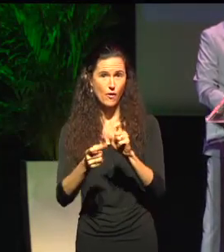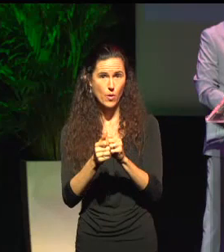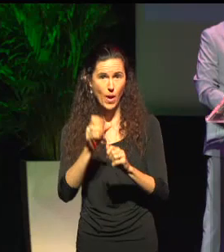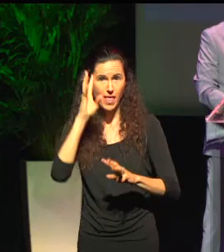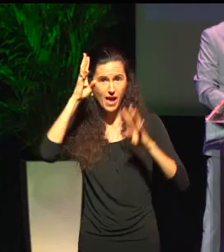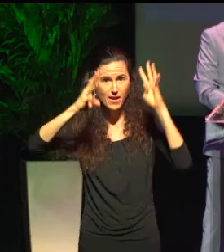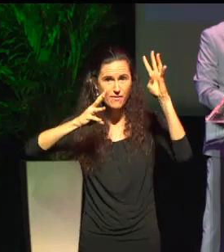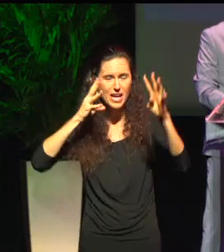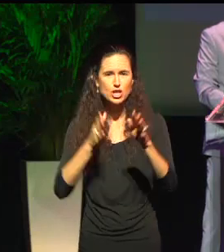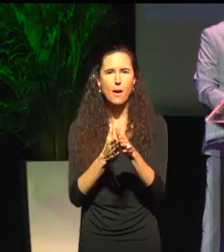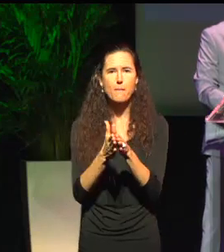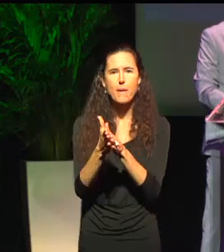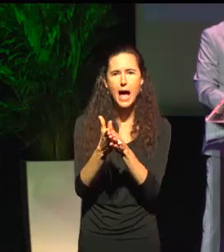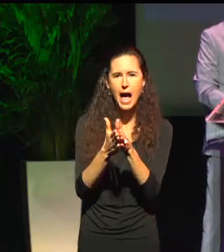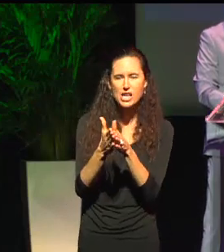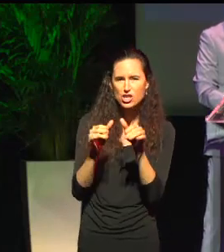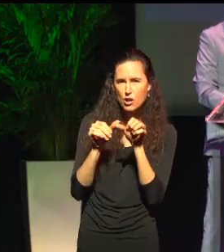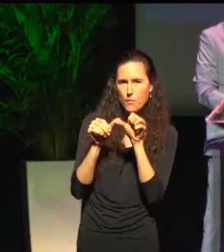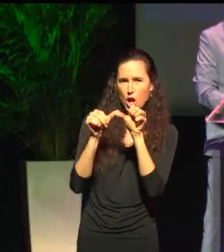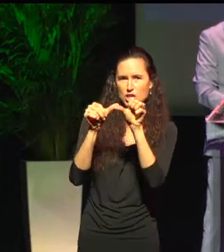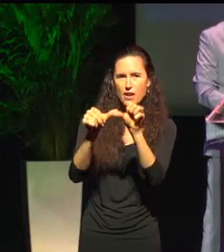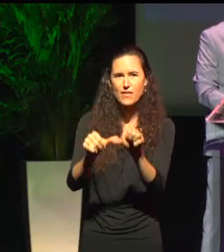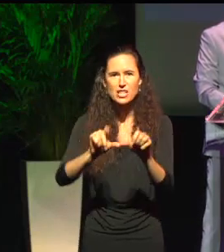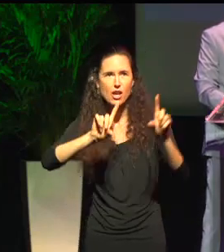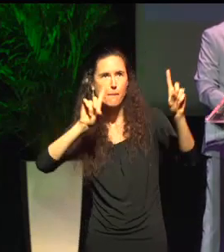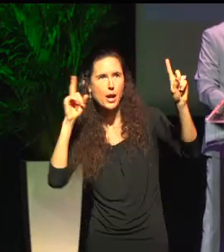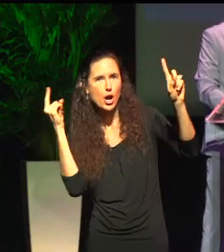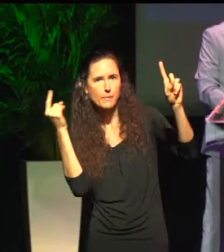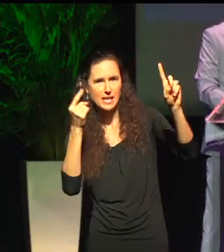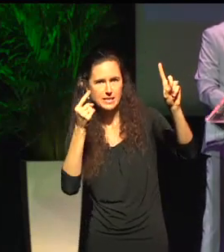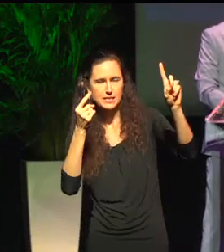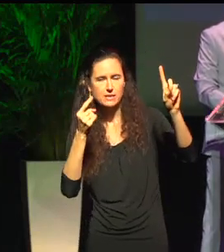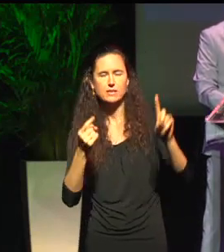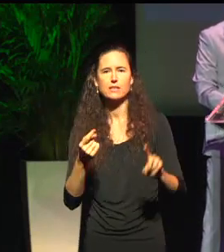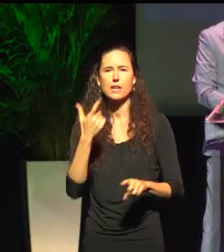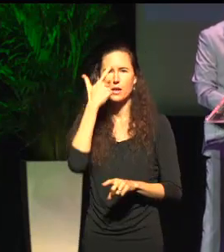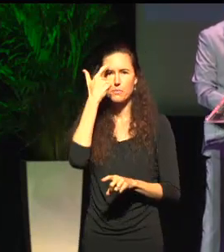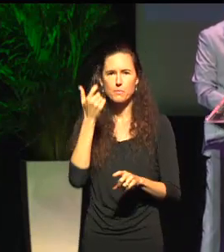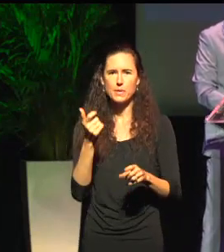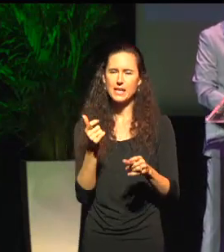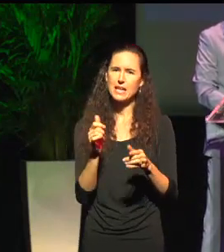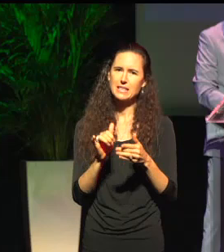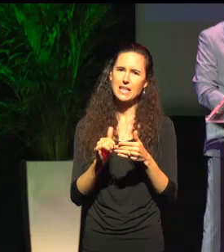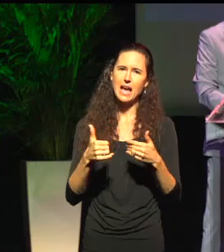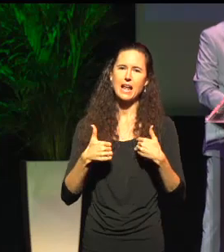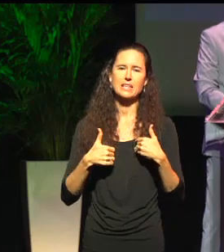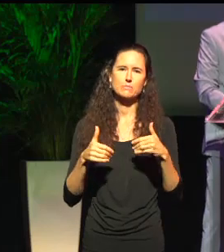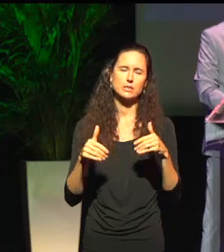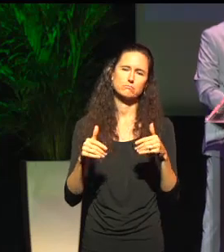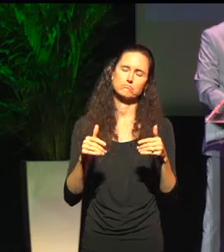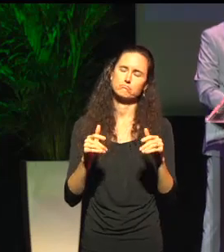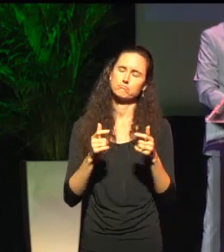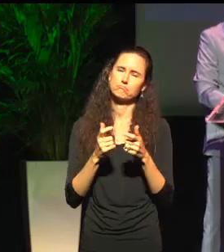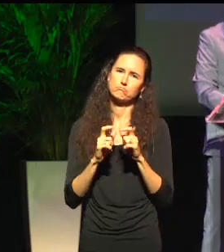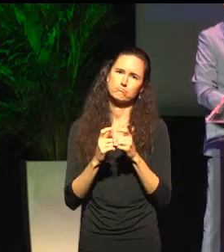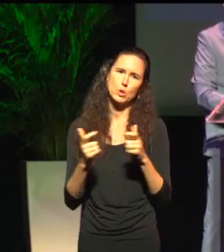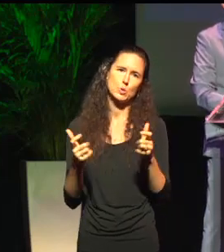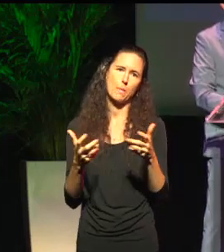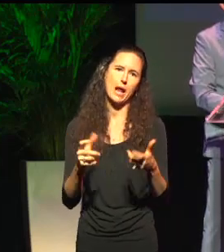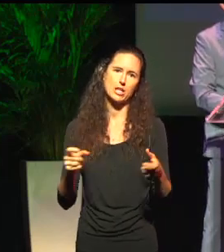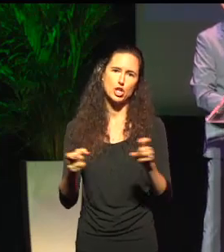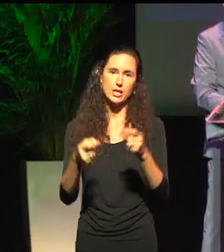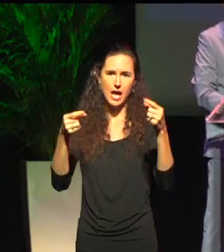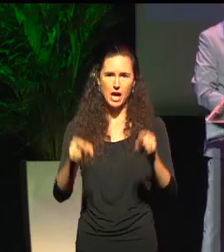innovation, passion, perseverance, and purpose. Because this has been such a great time of change for all of us,